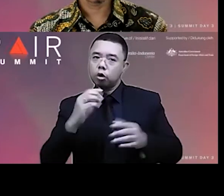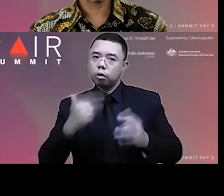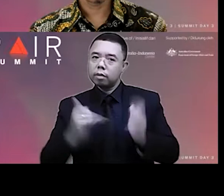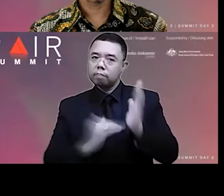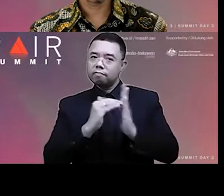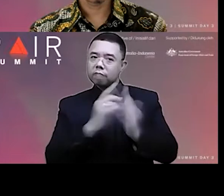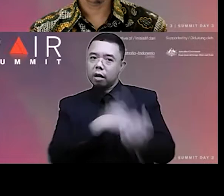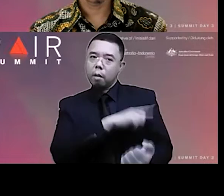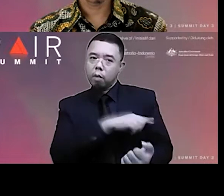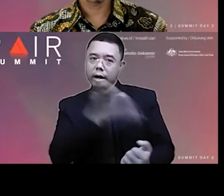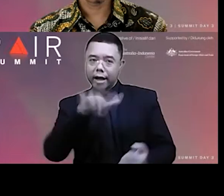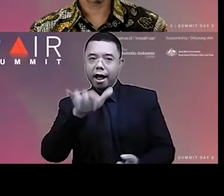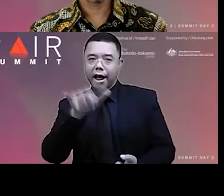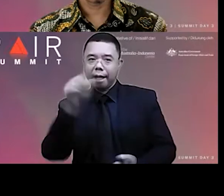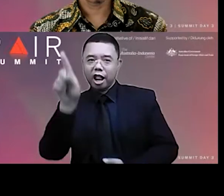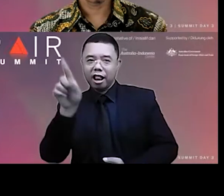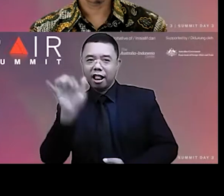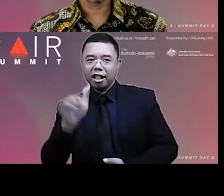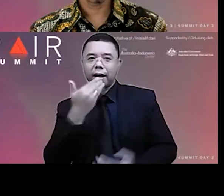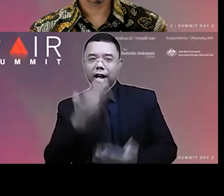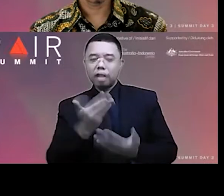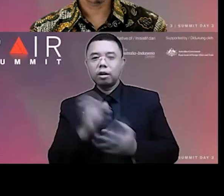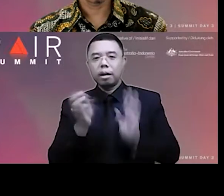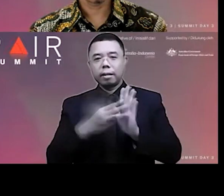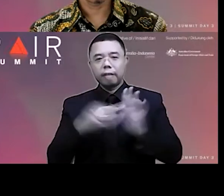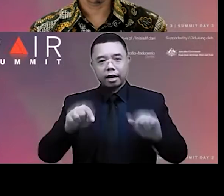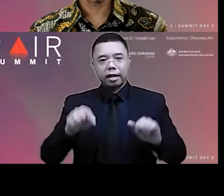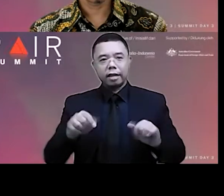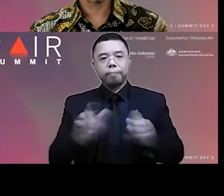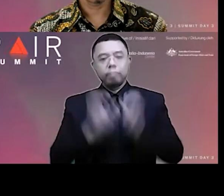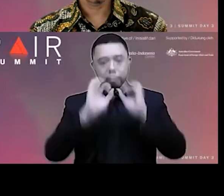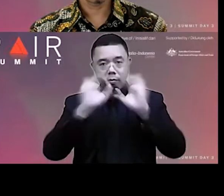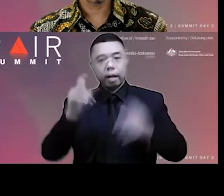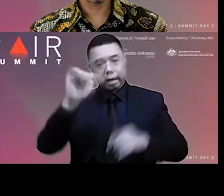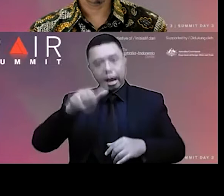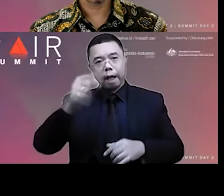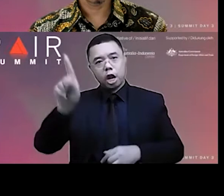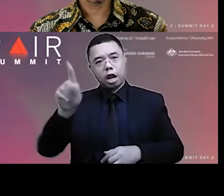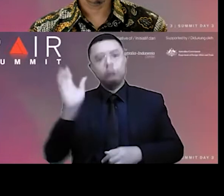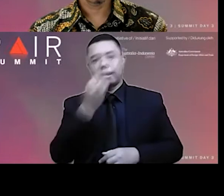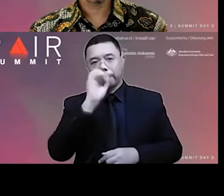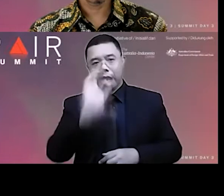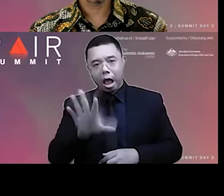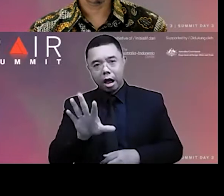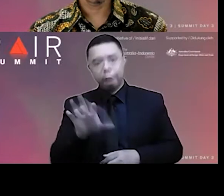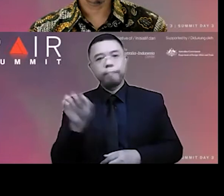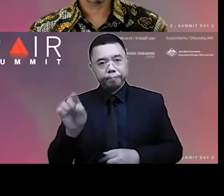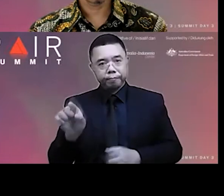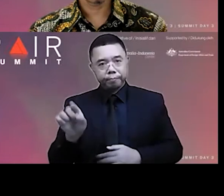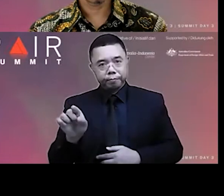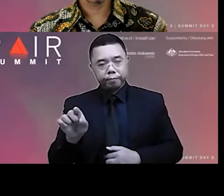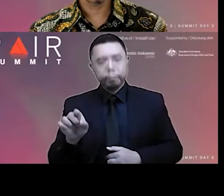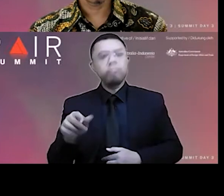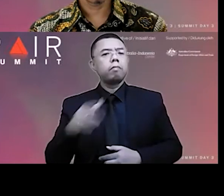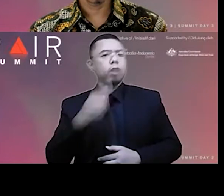raising that point. Definitely, because again, just like what you say, being clean or implementing CHSE is one thing,